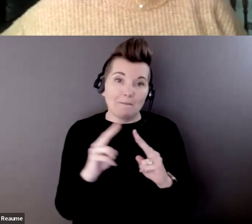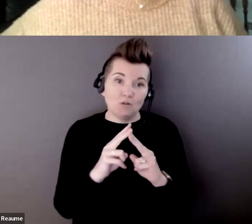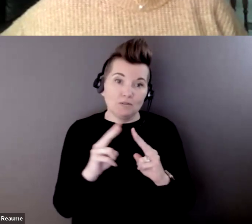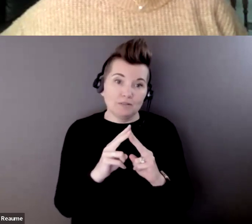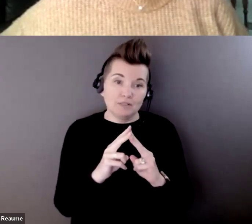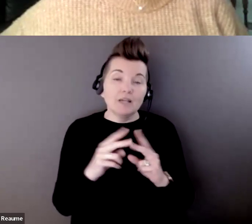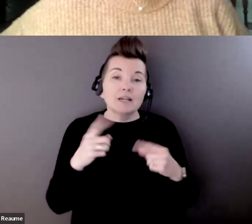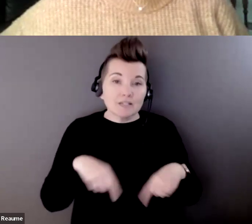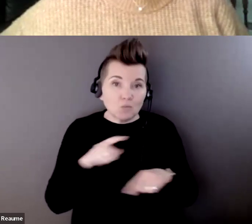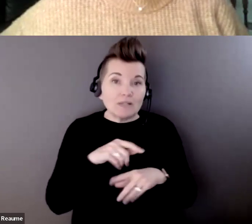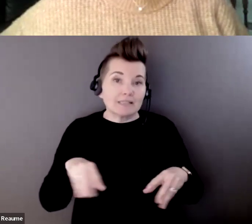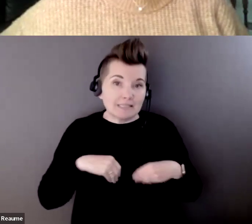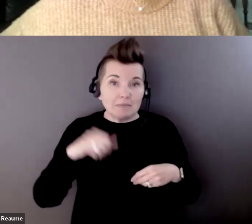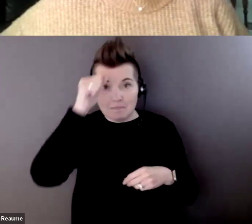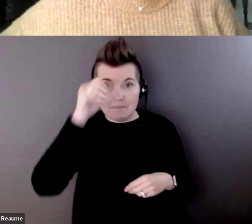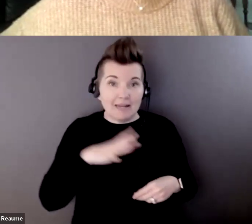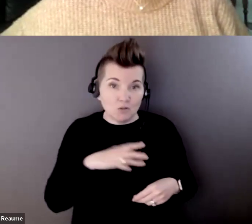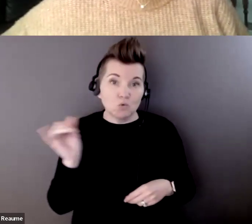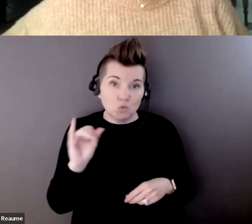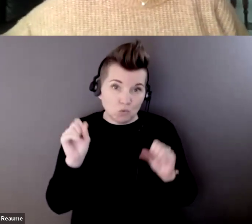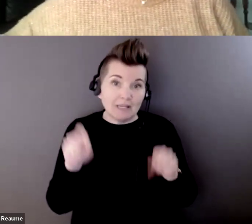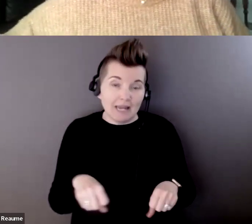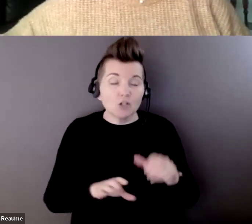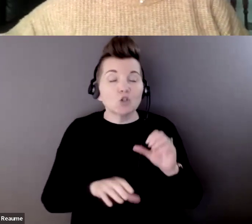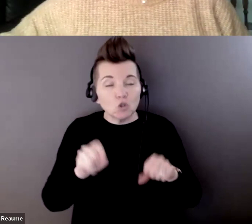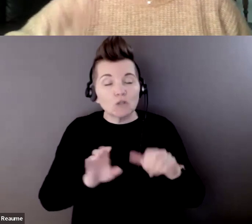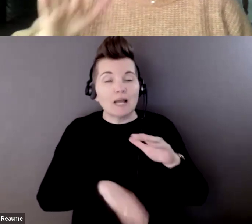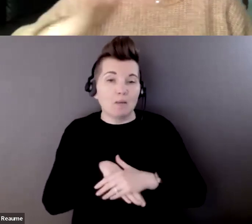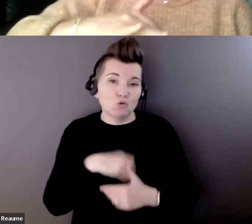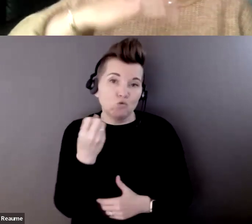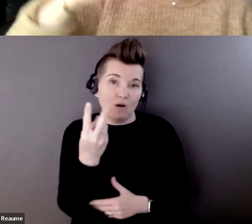men, it could be 12. That's such great news to